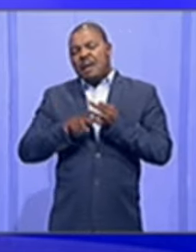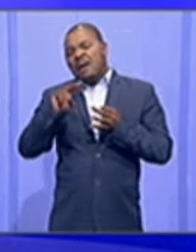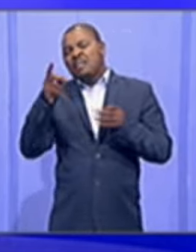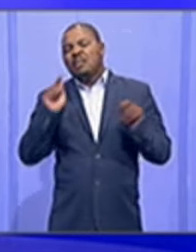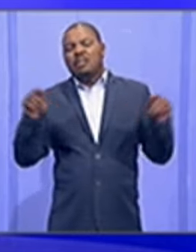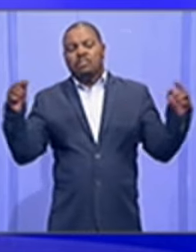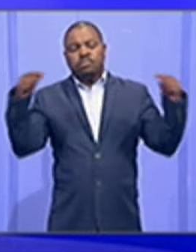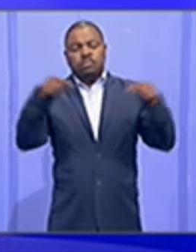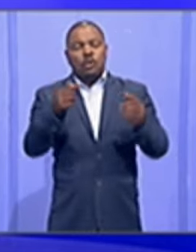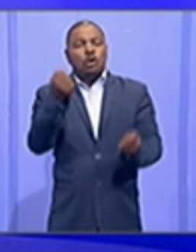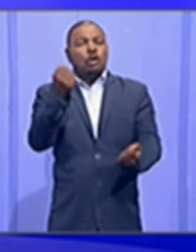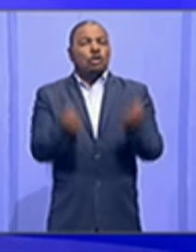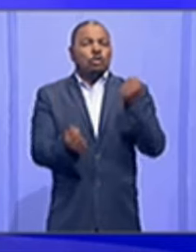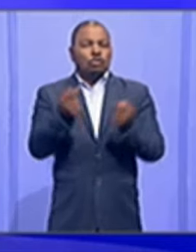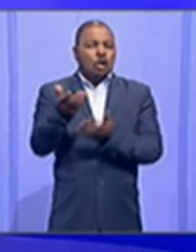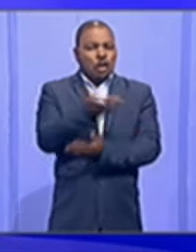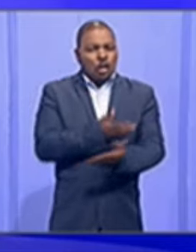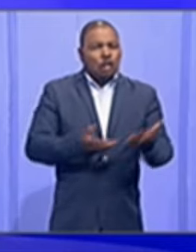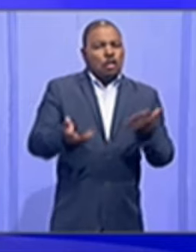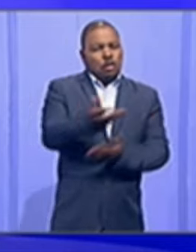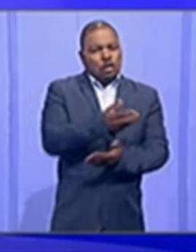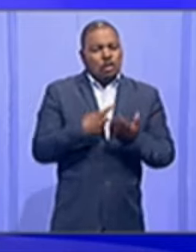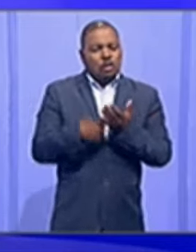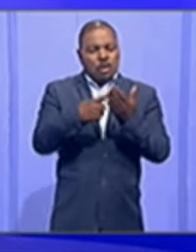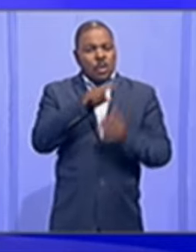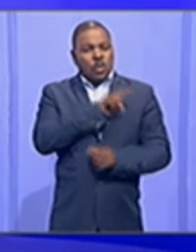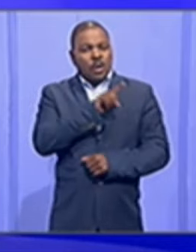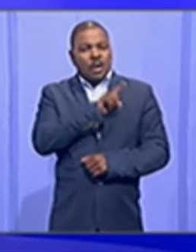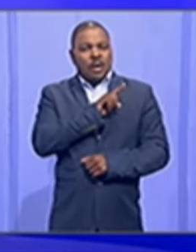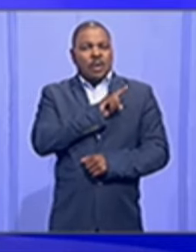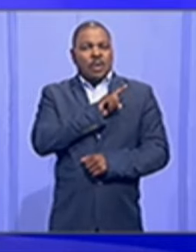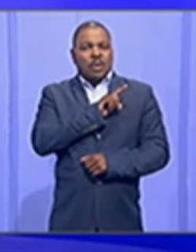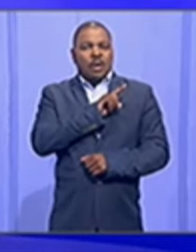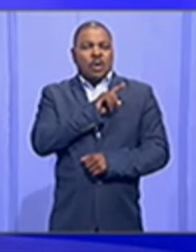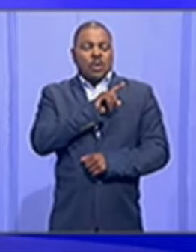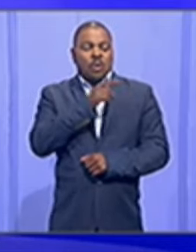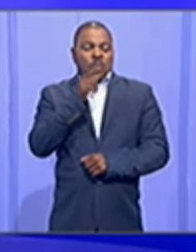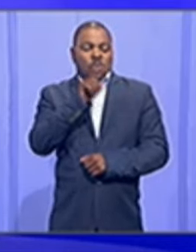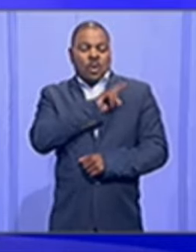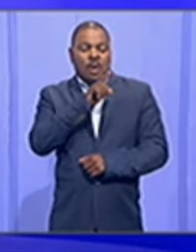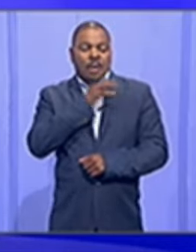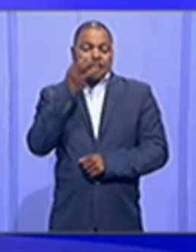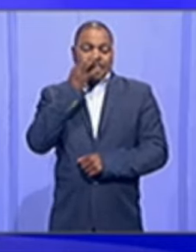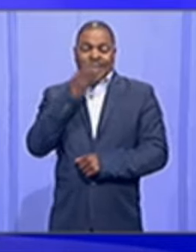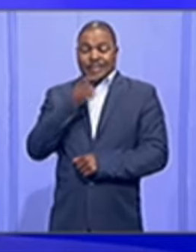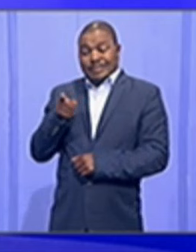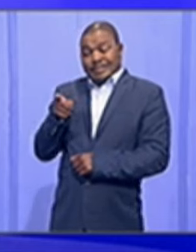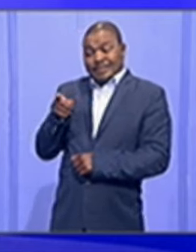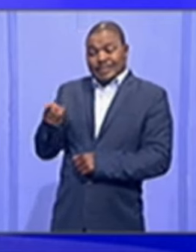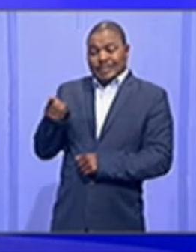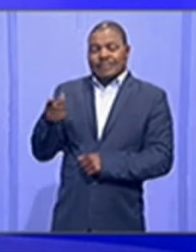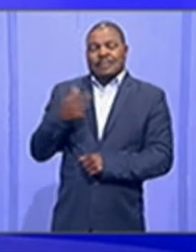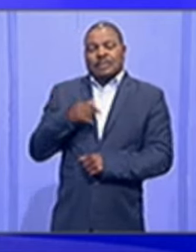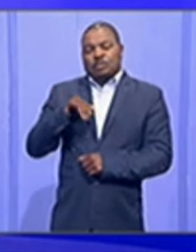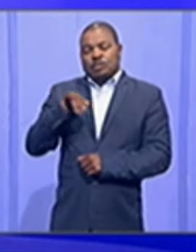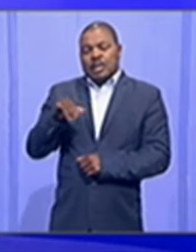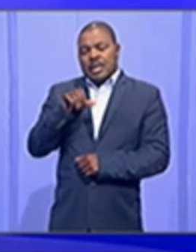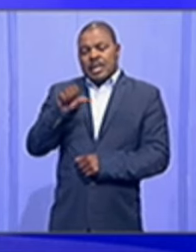ba ngangišana gorontsheko ge a be ba ganana go ba e be ba ganana ga JSA go shutisha